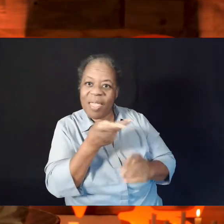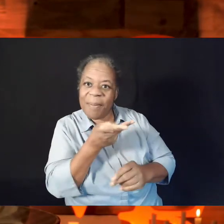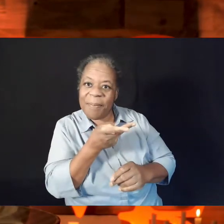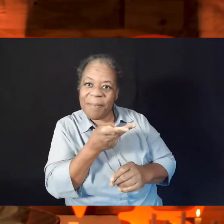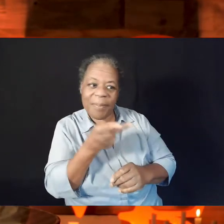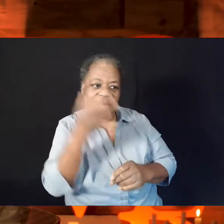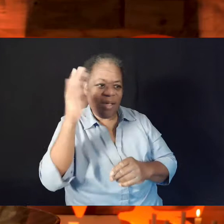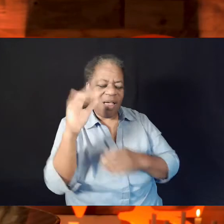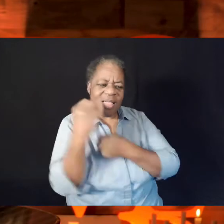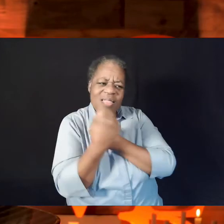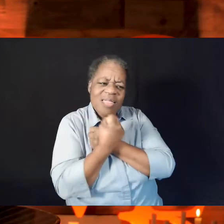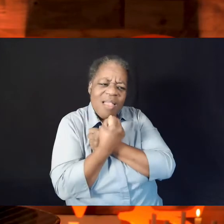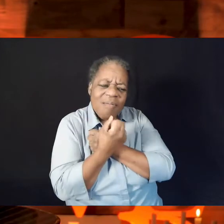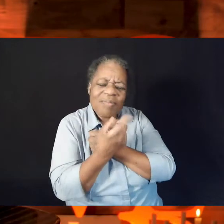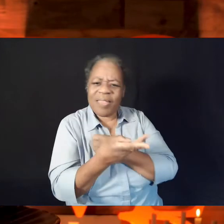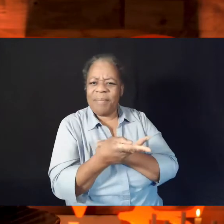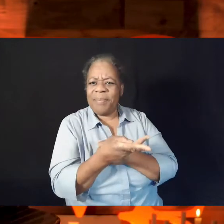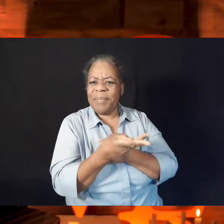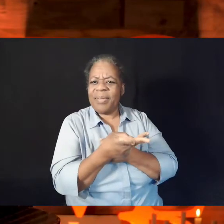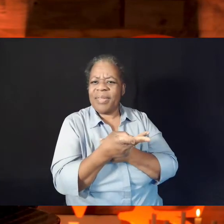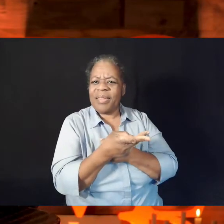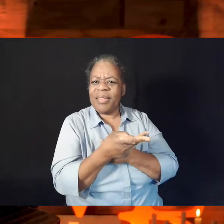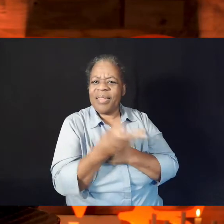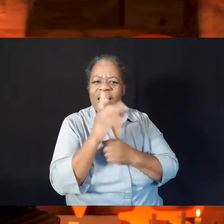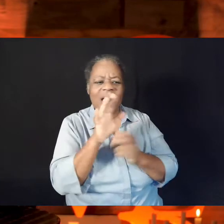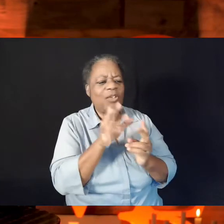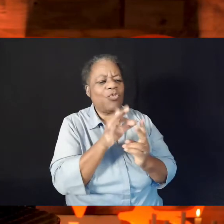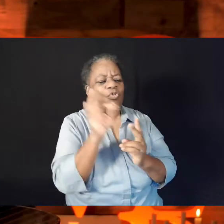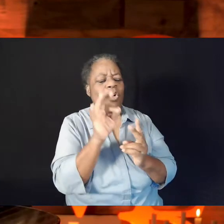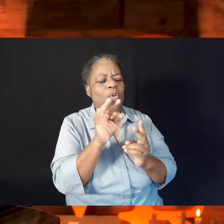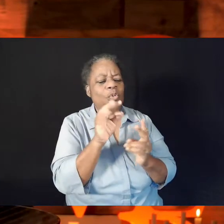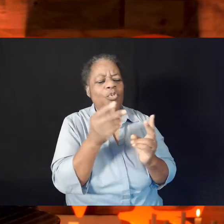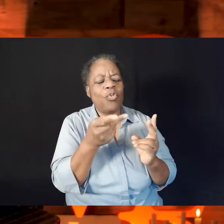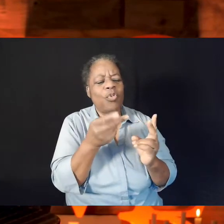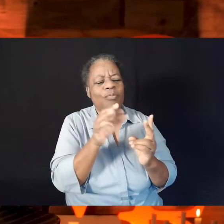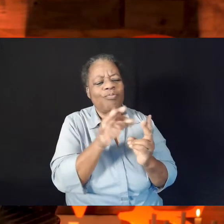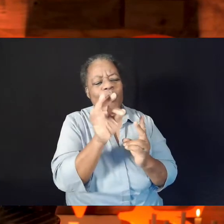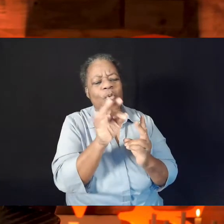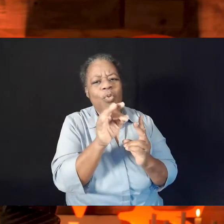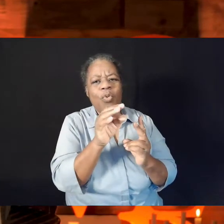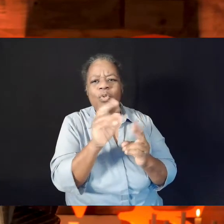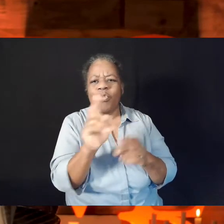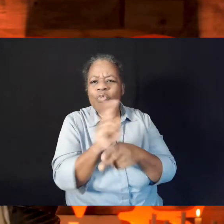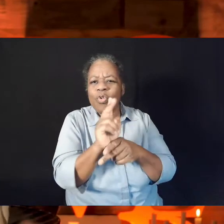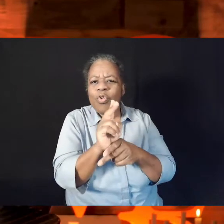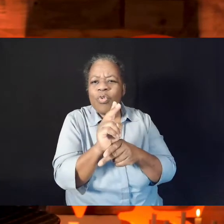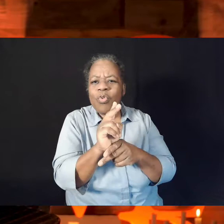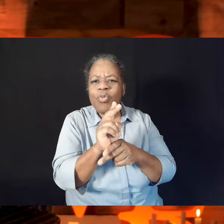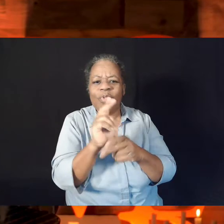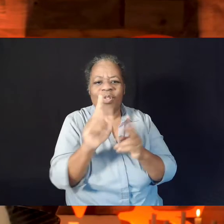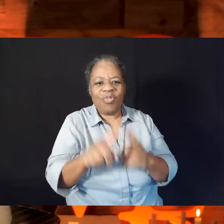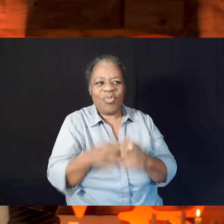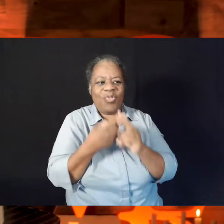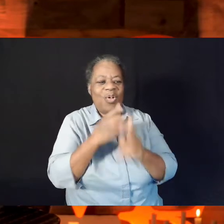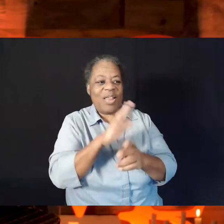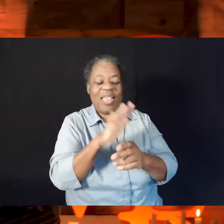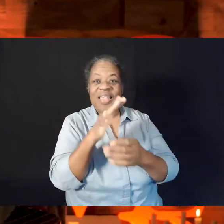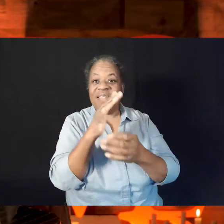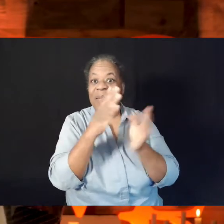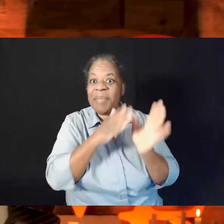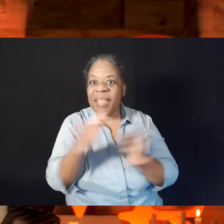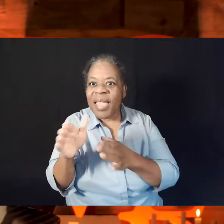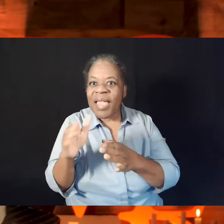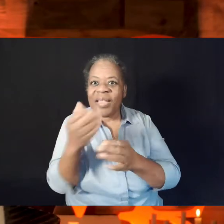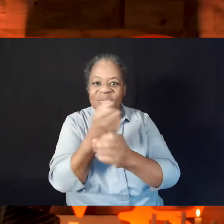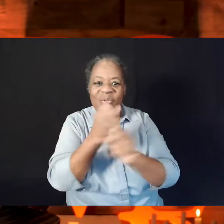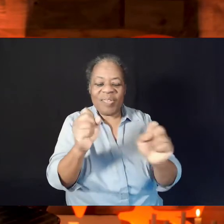them. And God chose to use them in the prelude to his plan to redeem not just a family or a